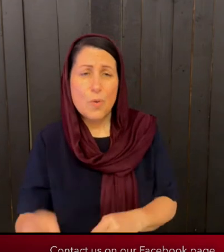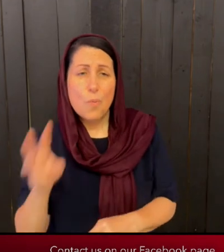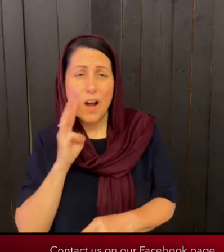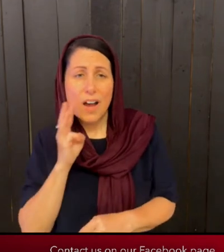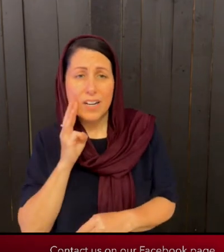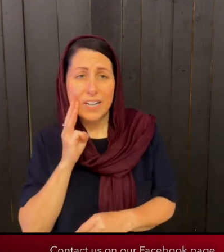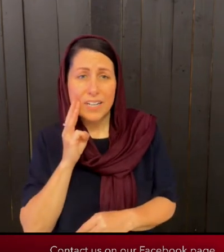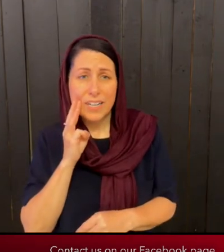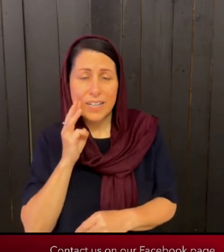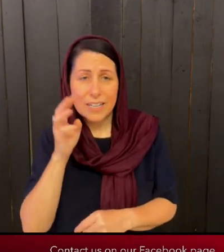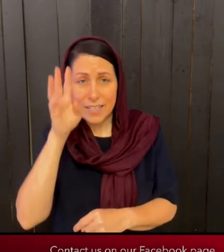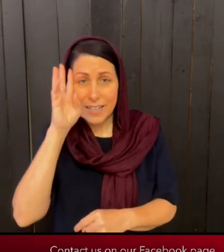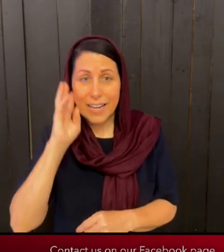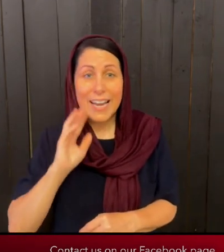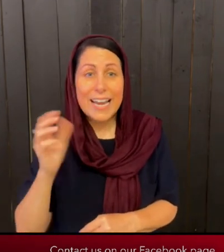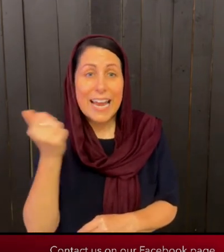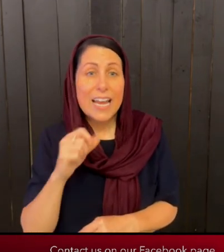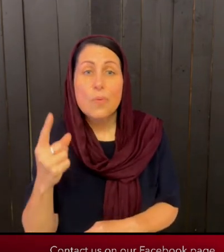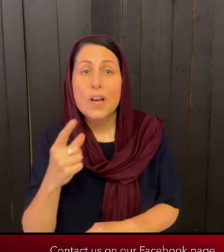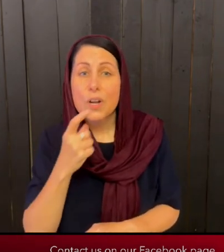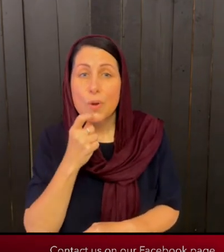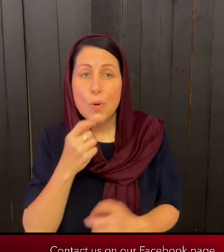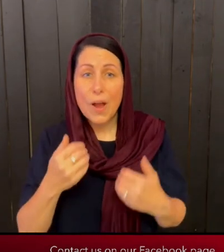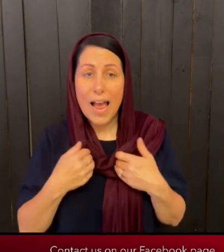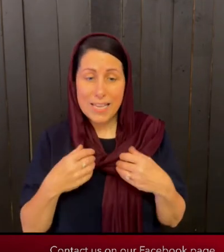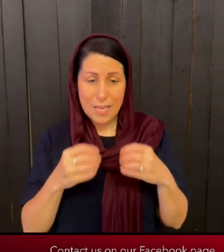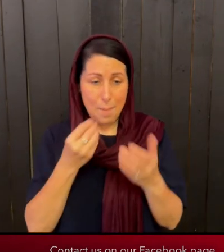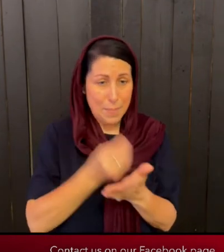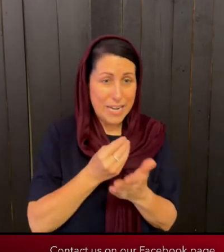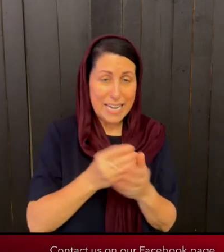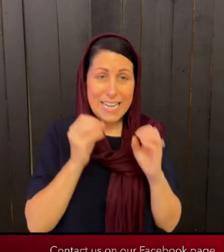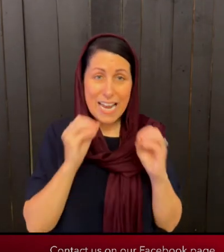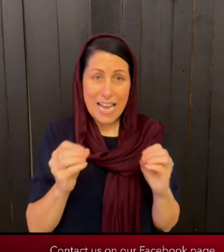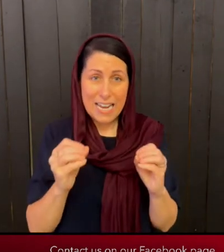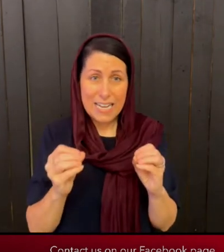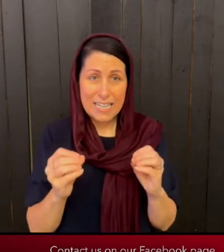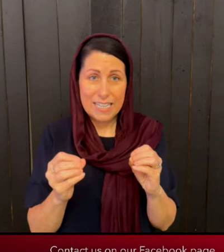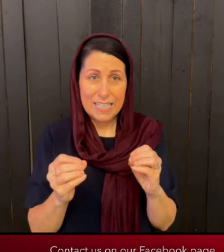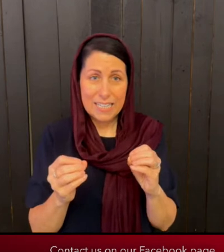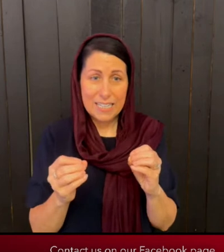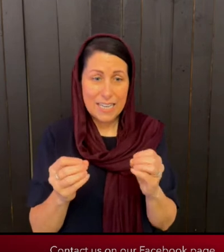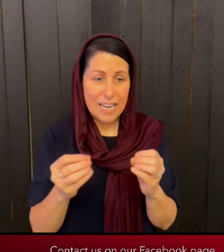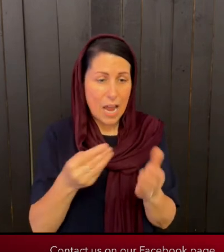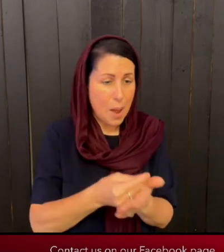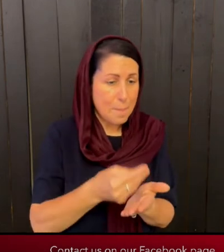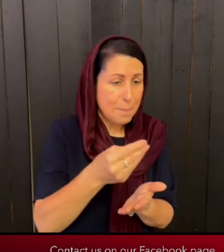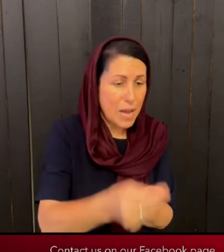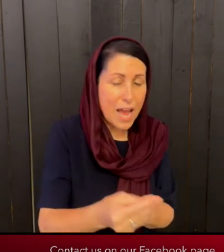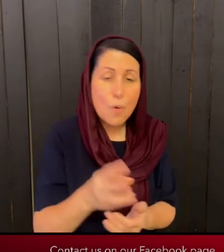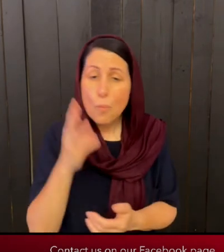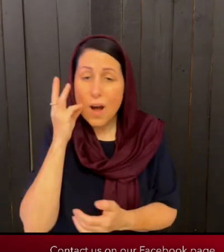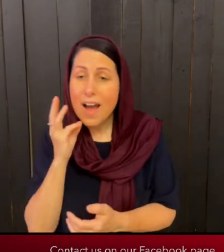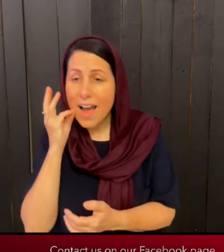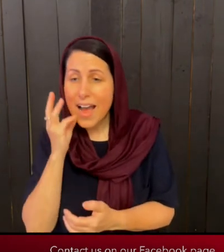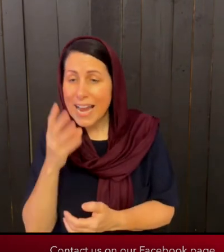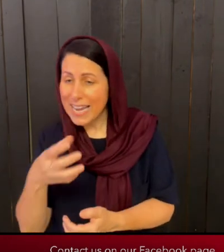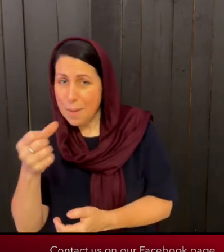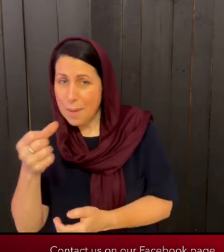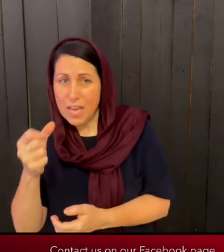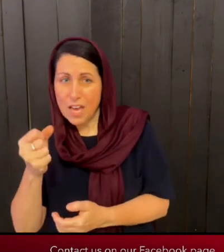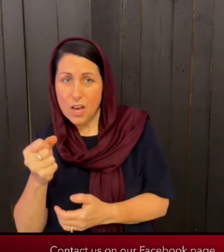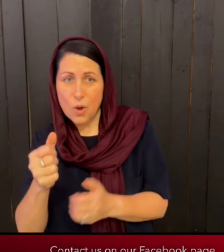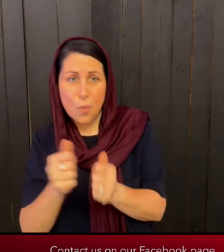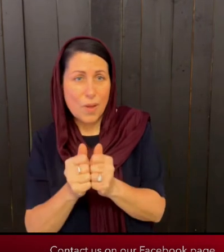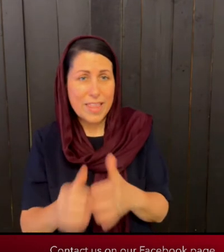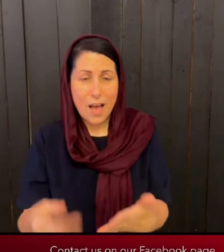have no money, come, buy and eat. Come, buy wine and milk without money and without